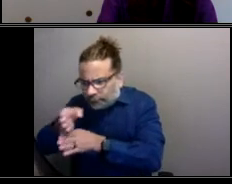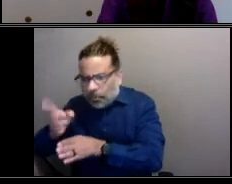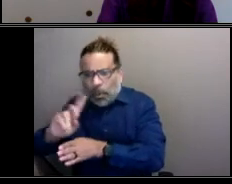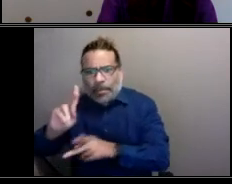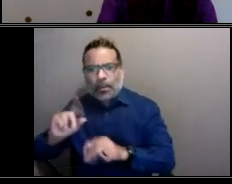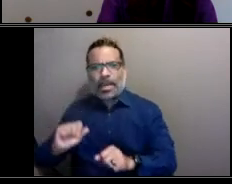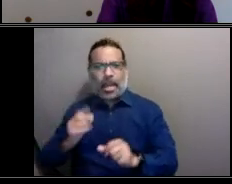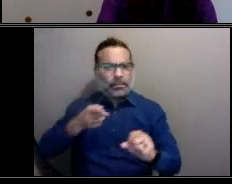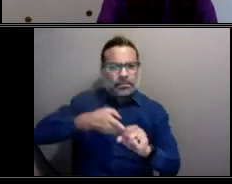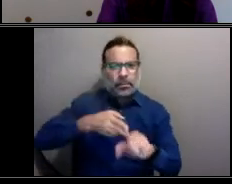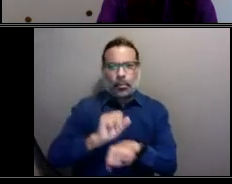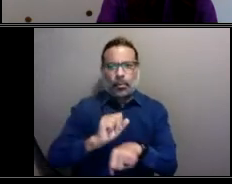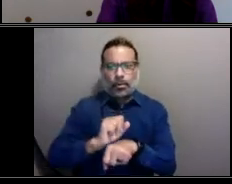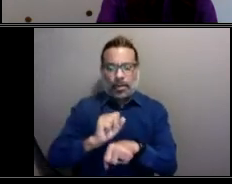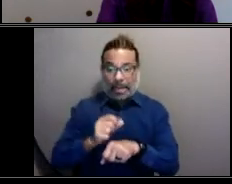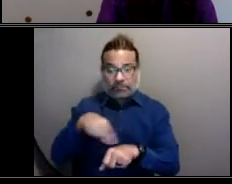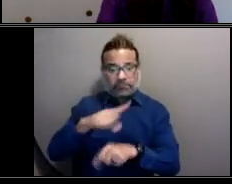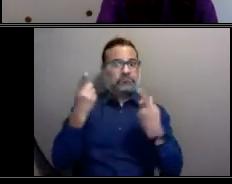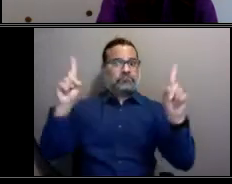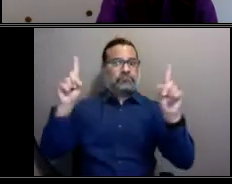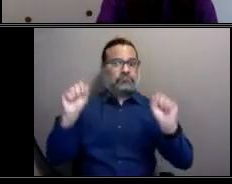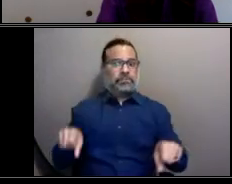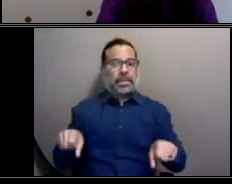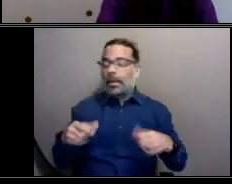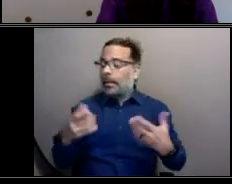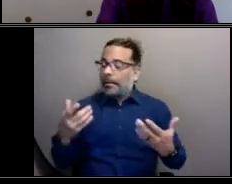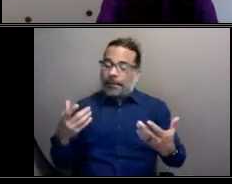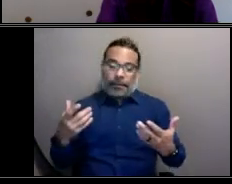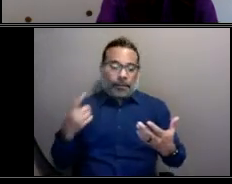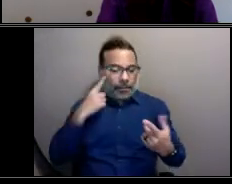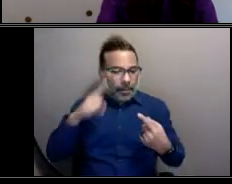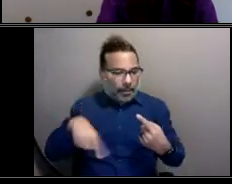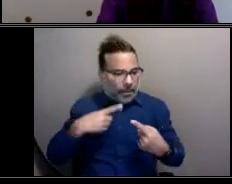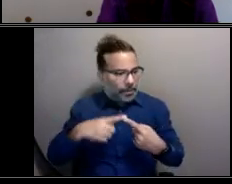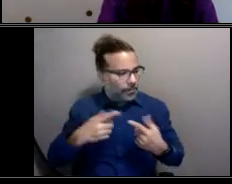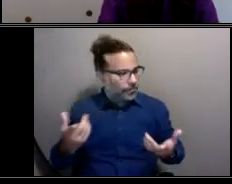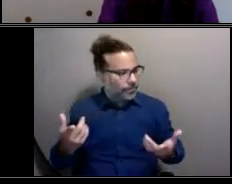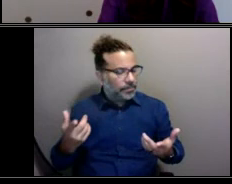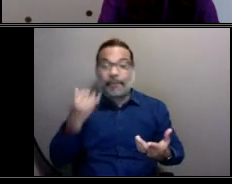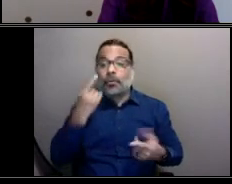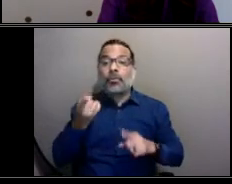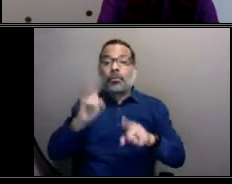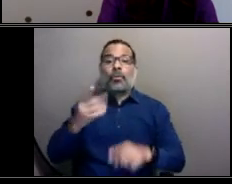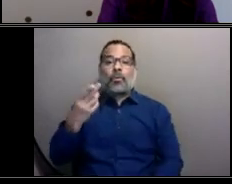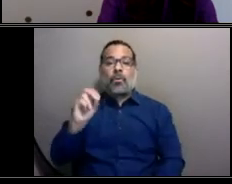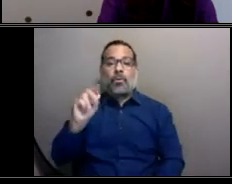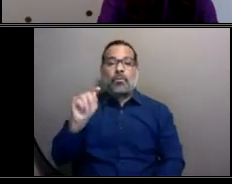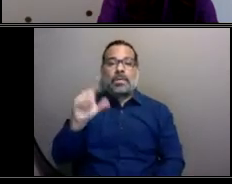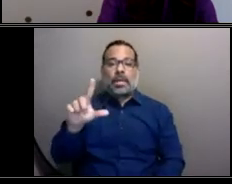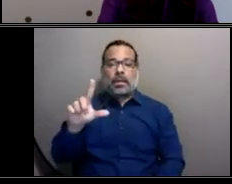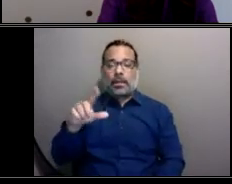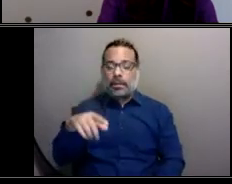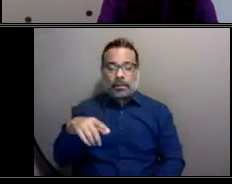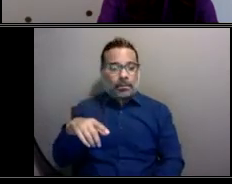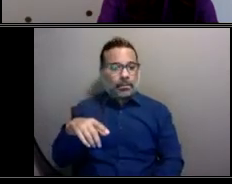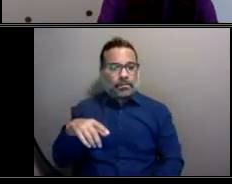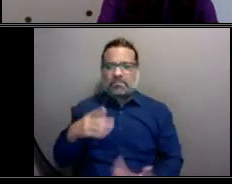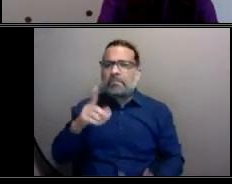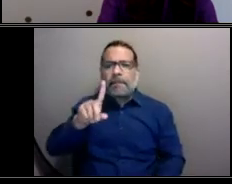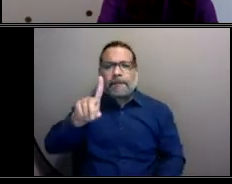be successful, right? Think about as you, when you go to a hotel, what are all the different